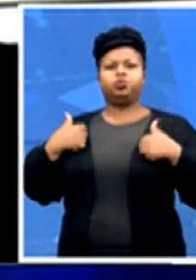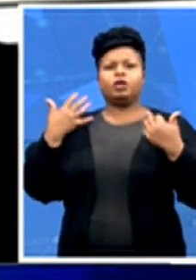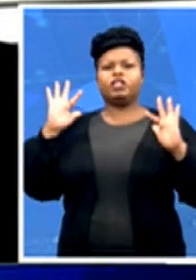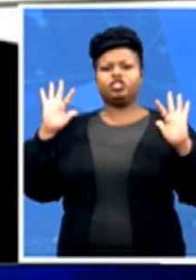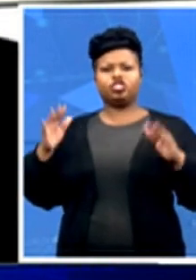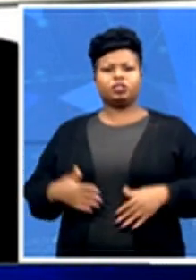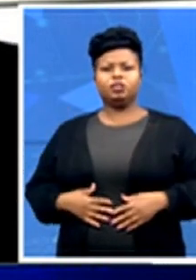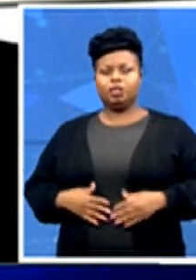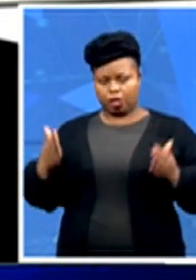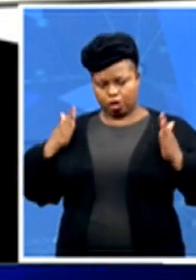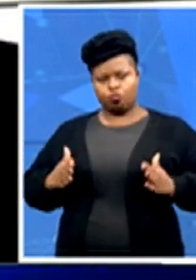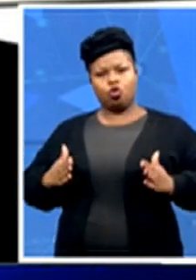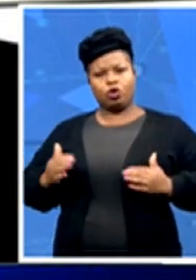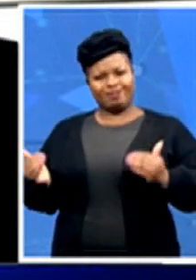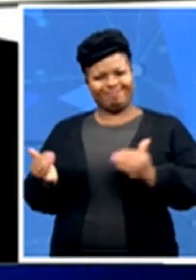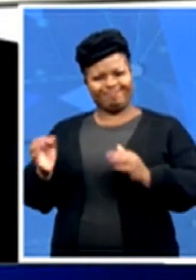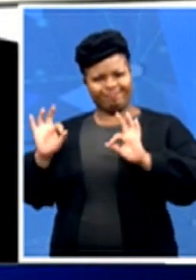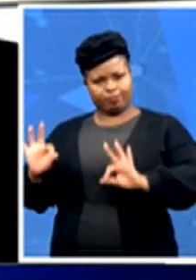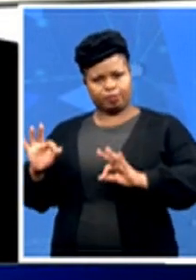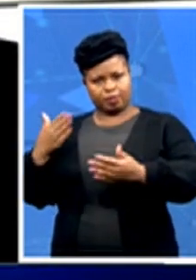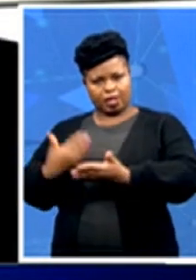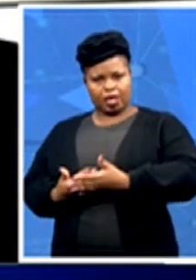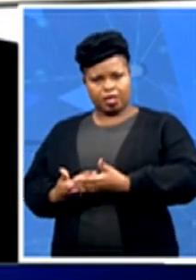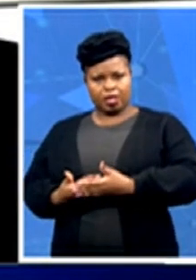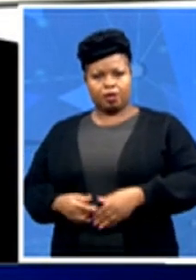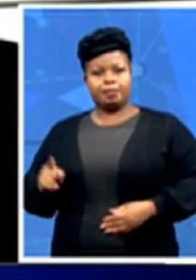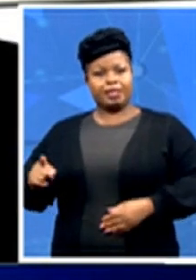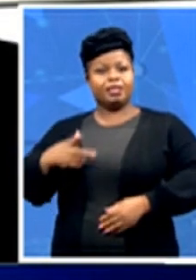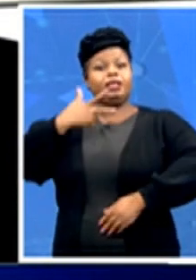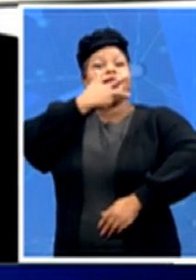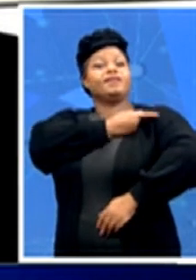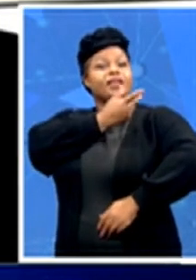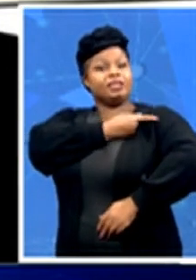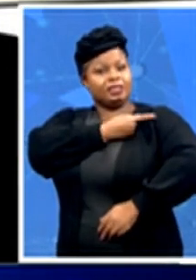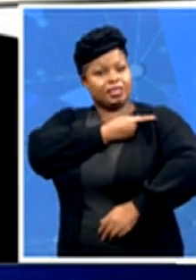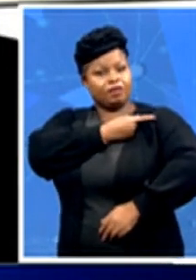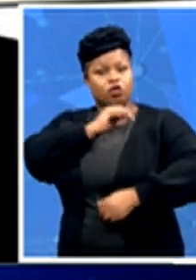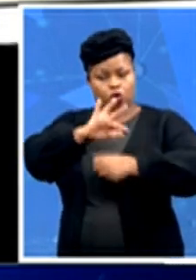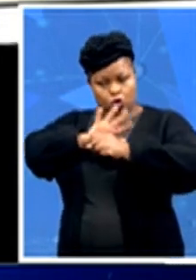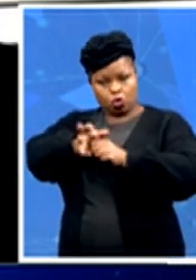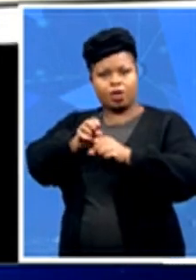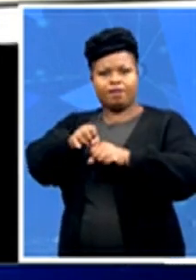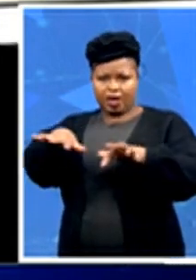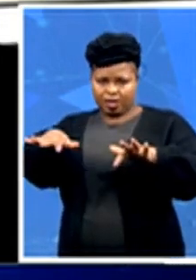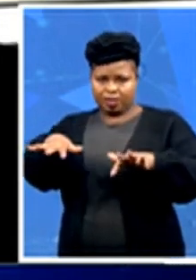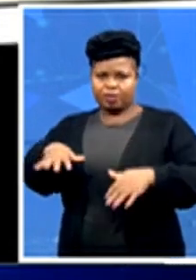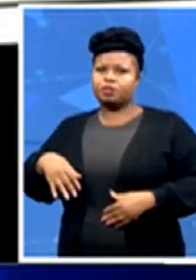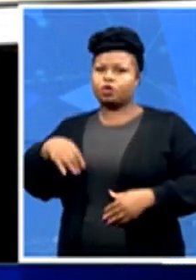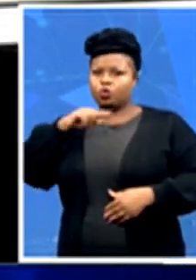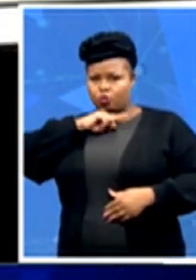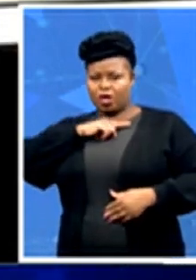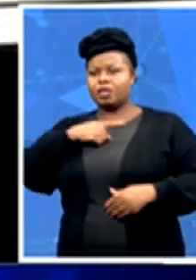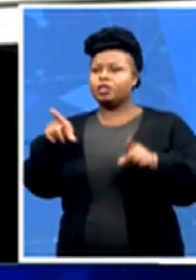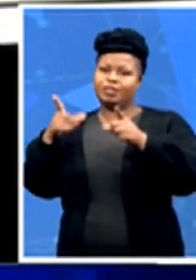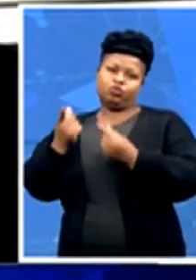it. So a vaccine against the coronavirus simply copies that. We copy